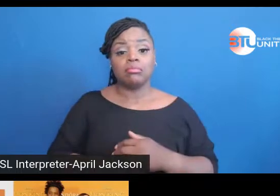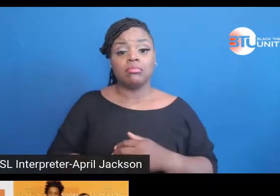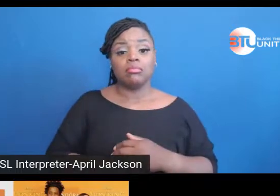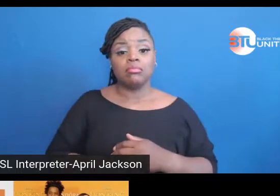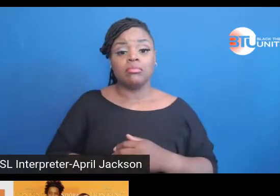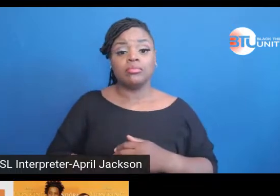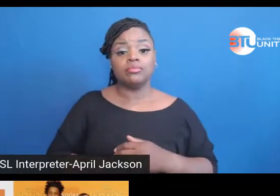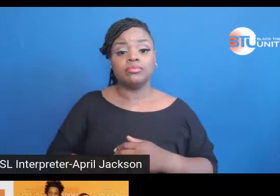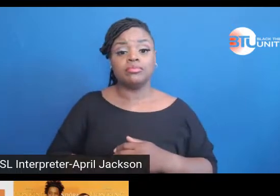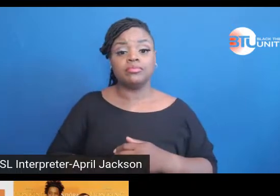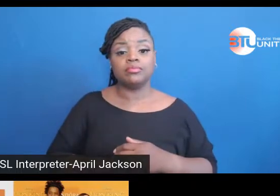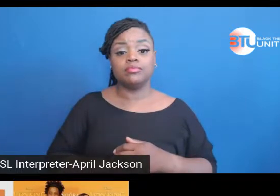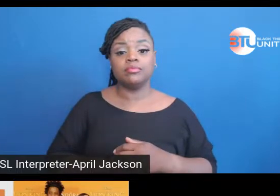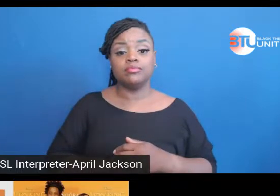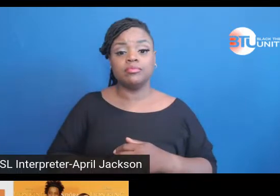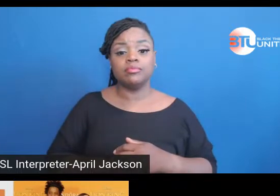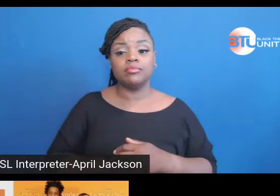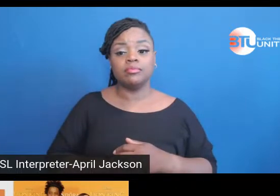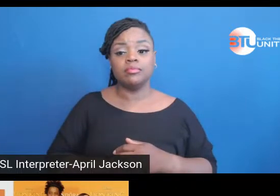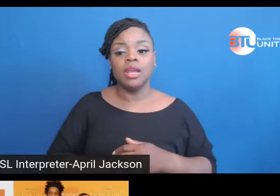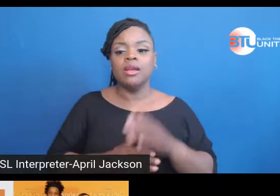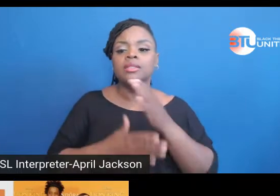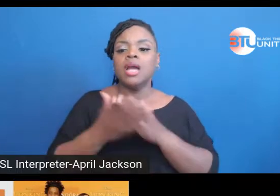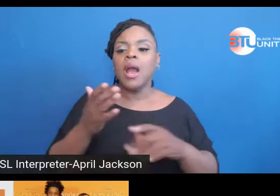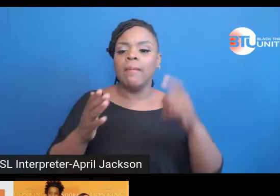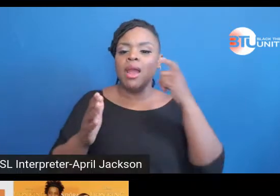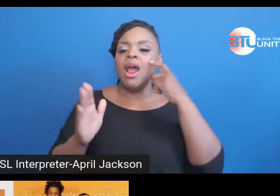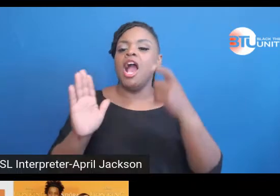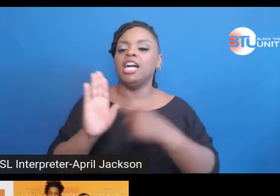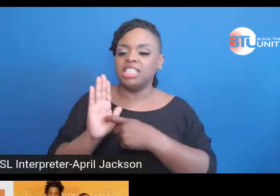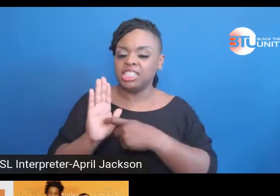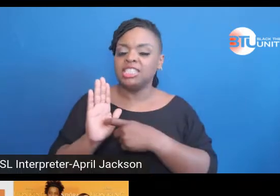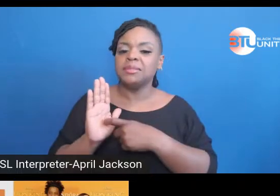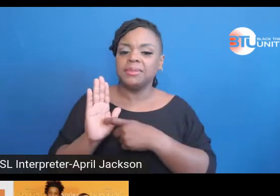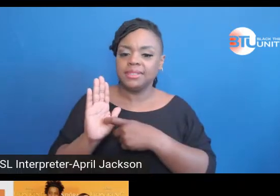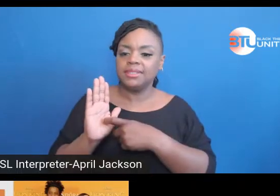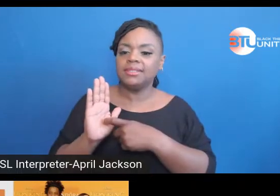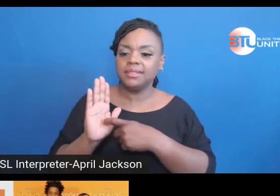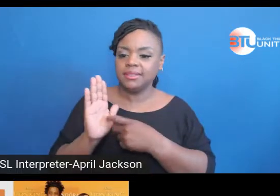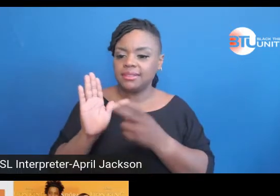certain acknowledgments where people will acknowledge that they